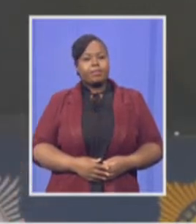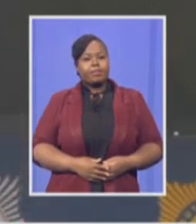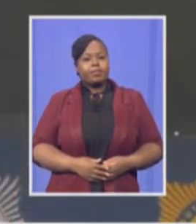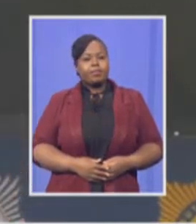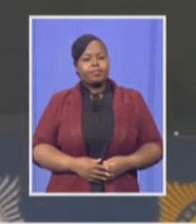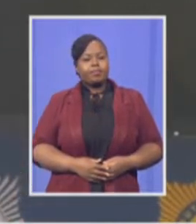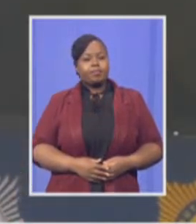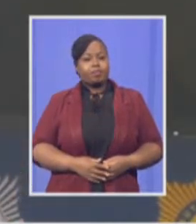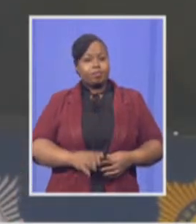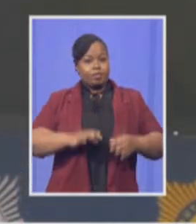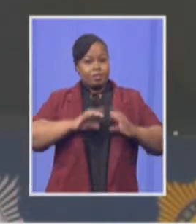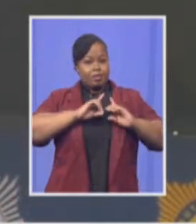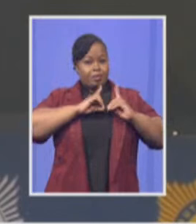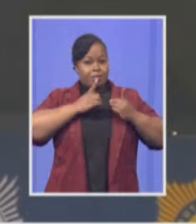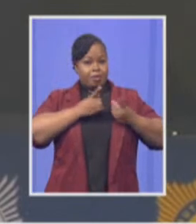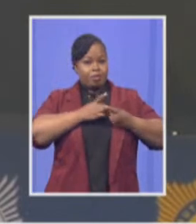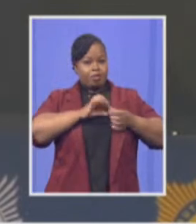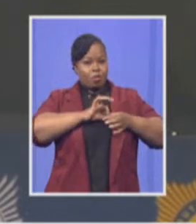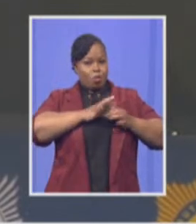I-Home Affairs